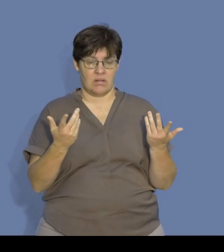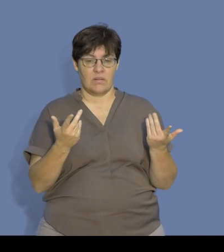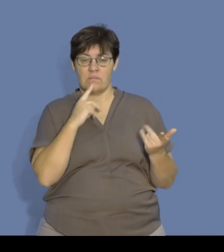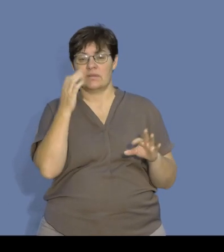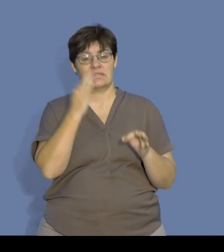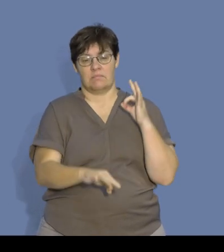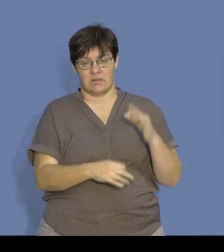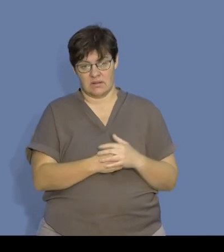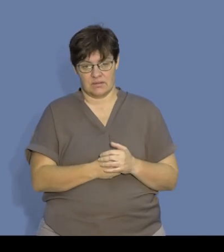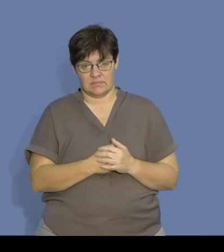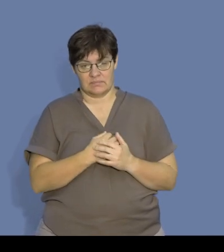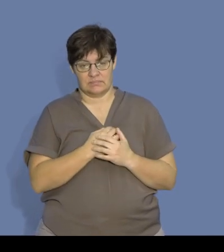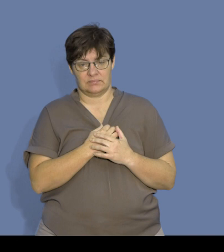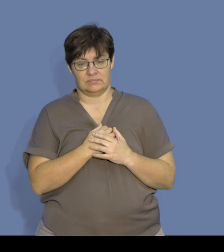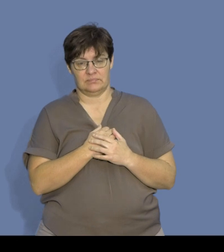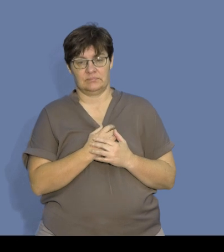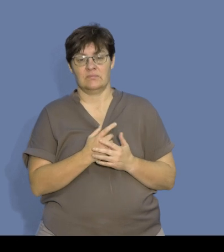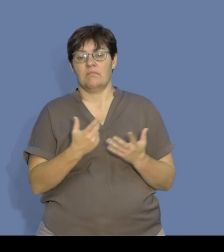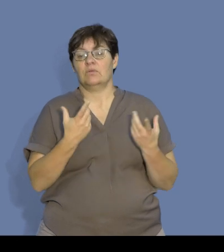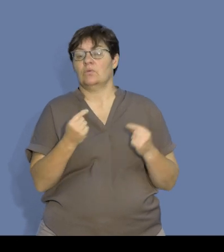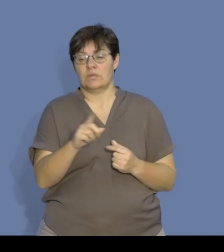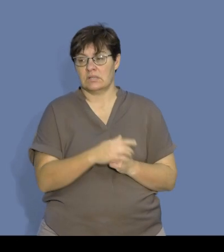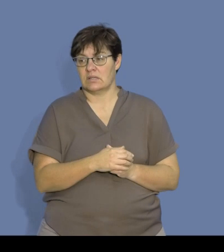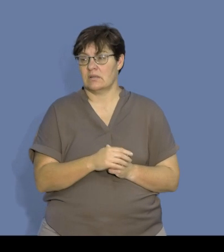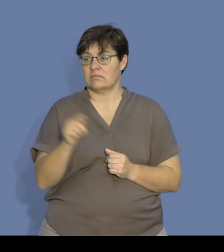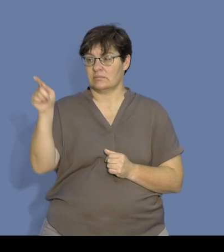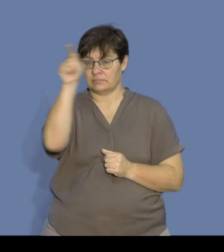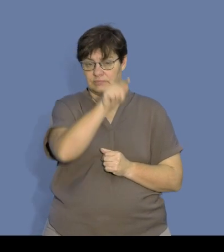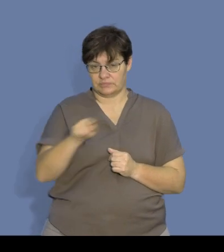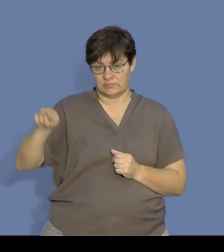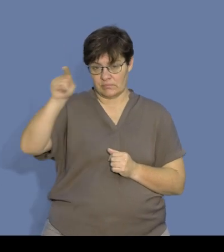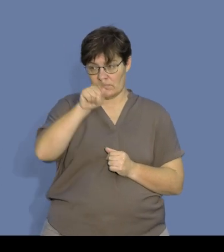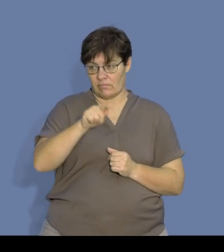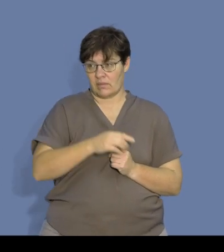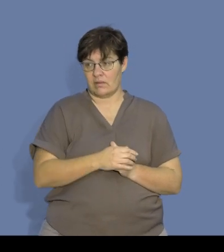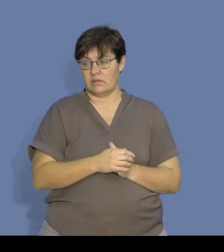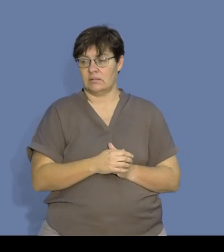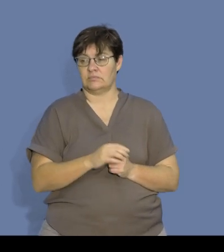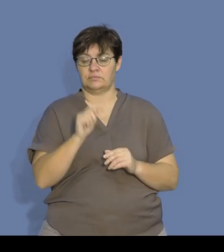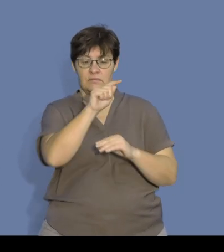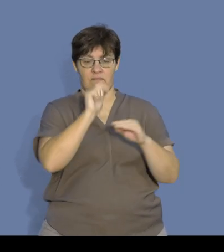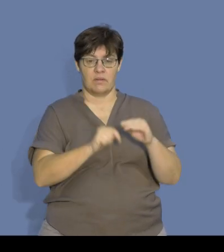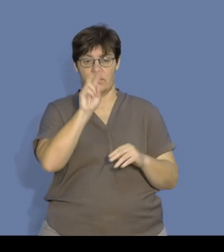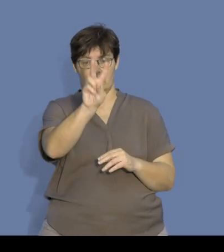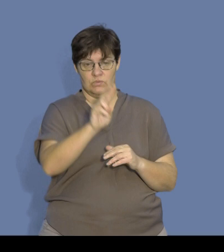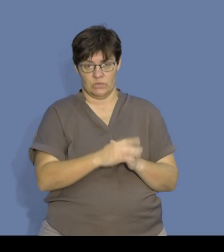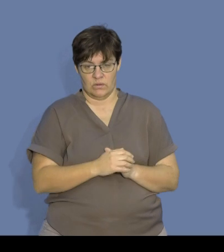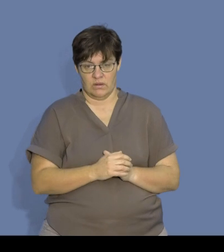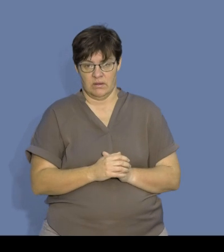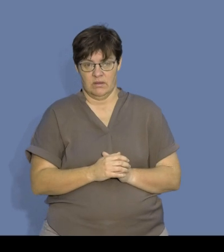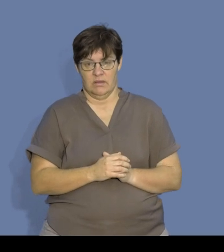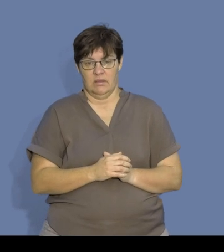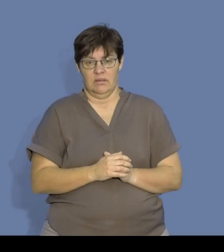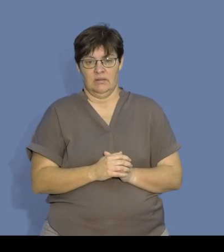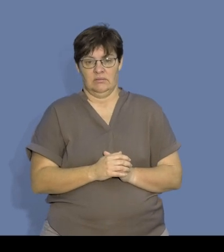equally, very simple, very straightforward. All I'm doing is I'm taking my remaining profit and